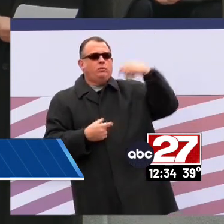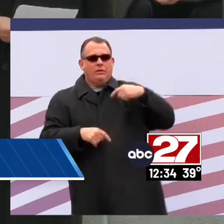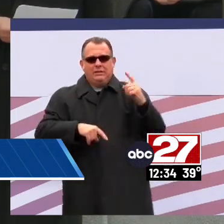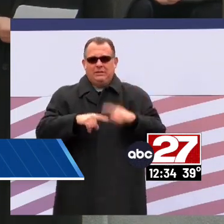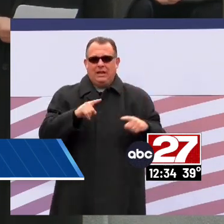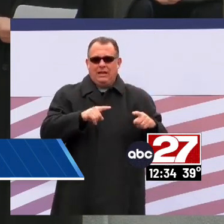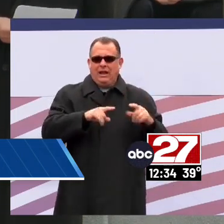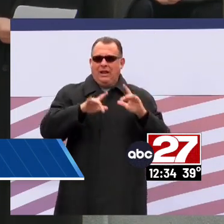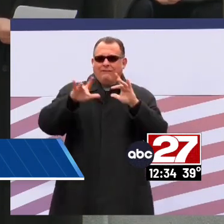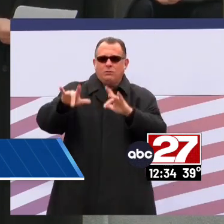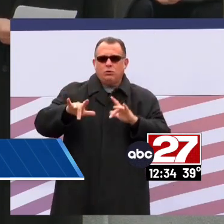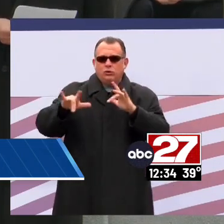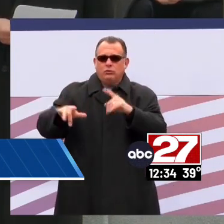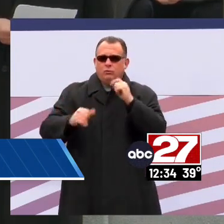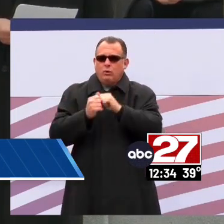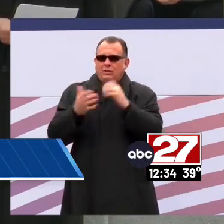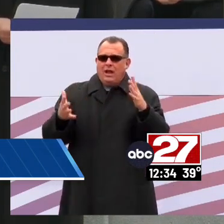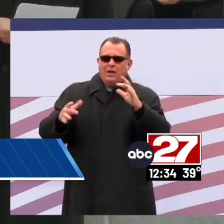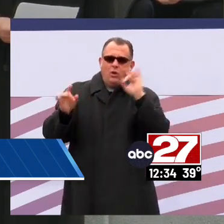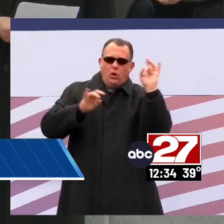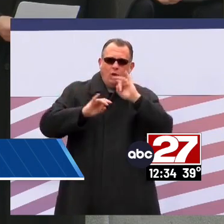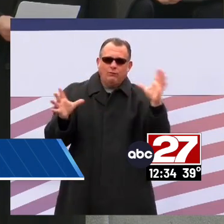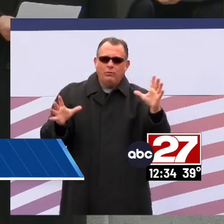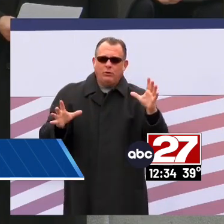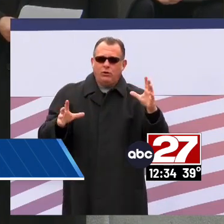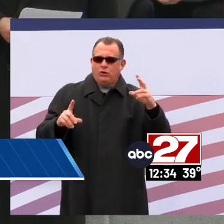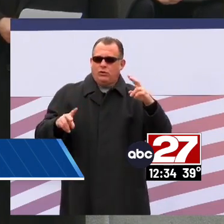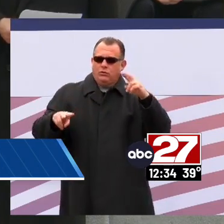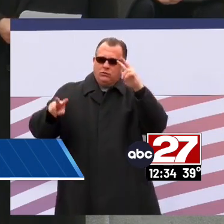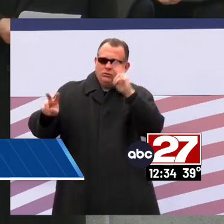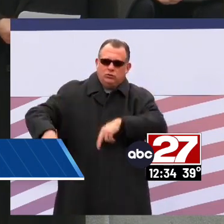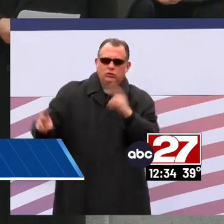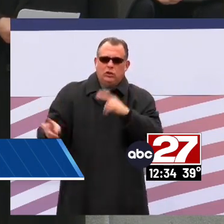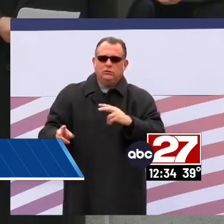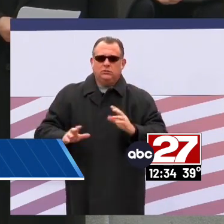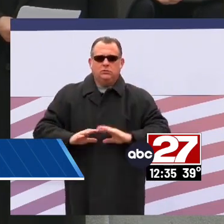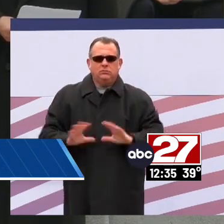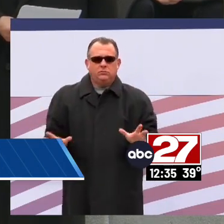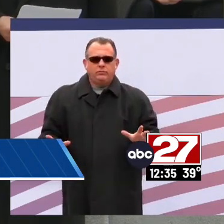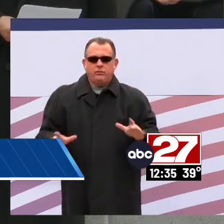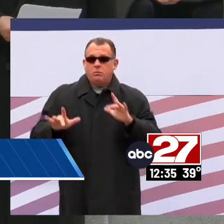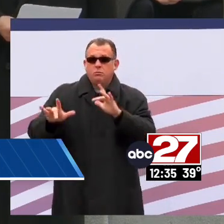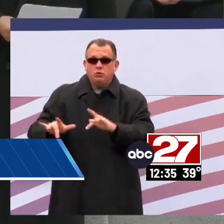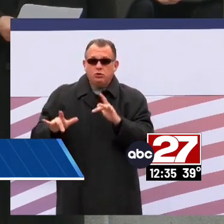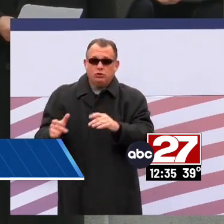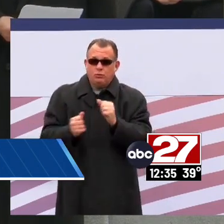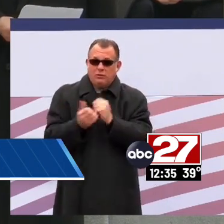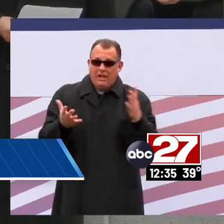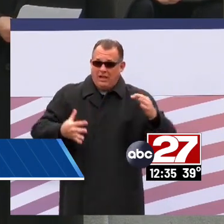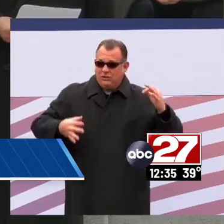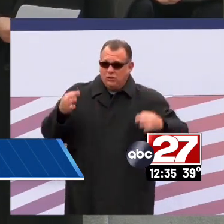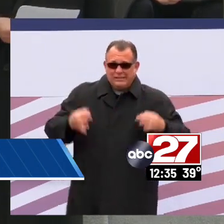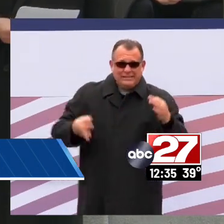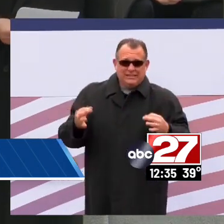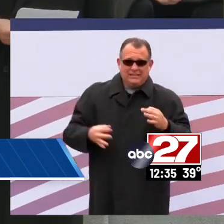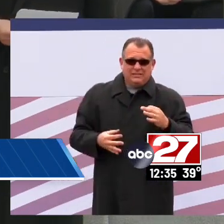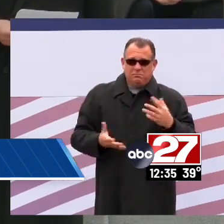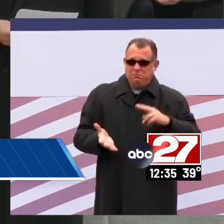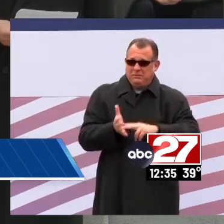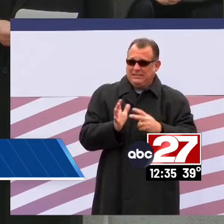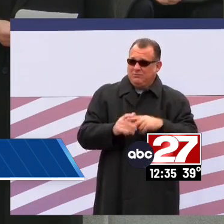endure long forever. Mercy without justice creates a world that has no accountability, no moral